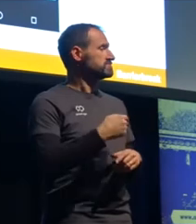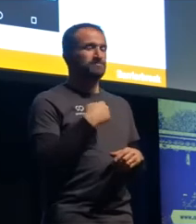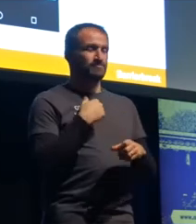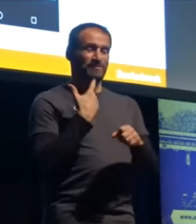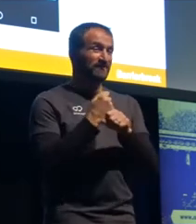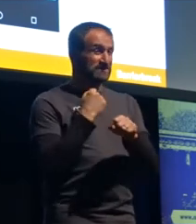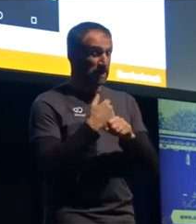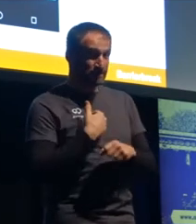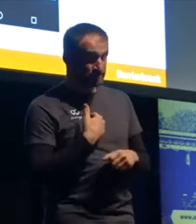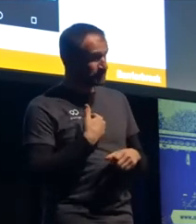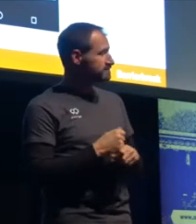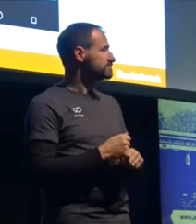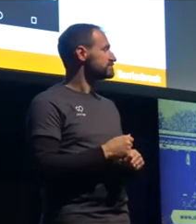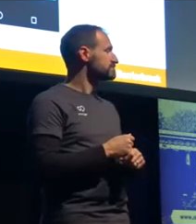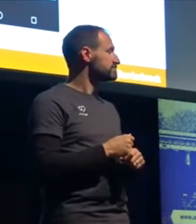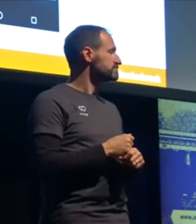this. So